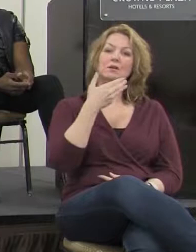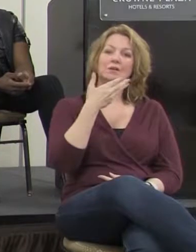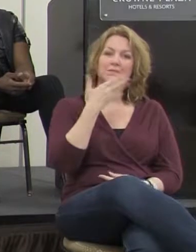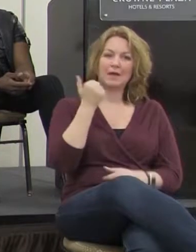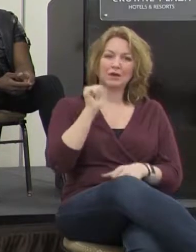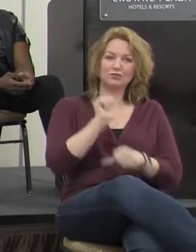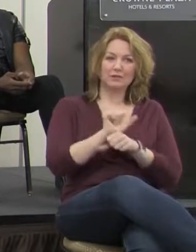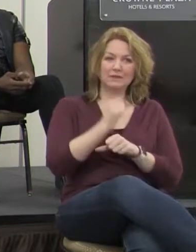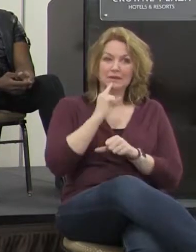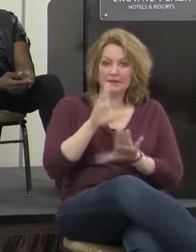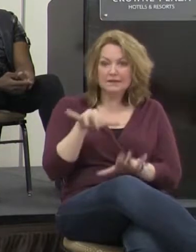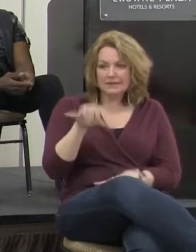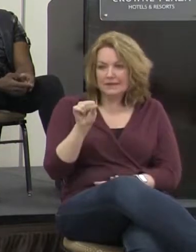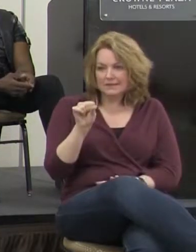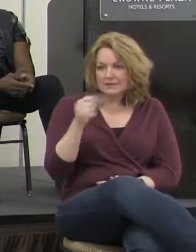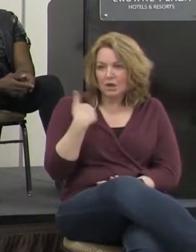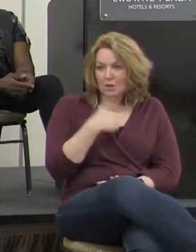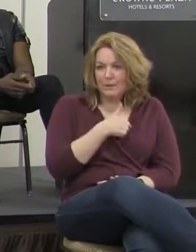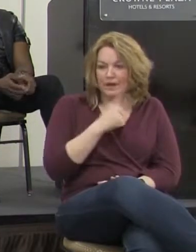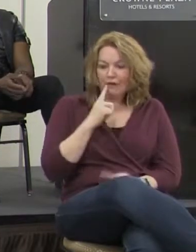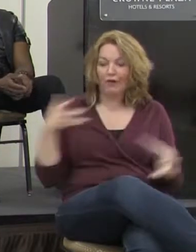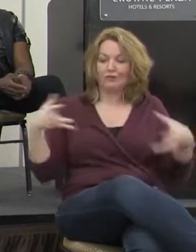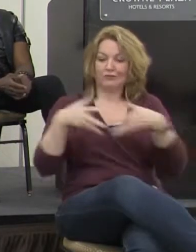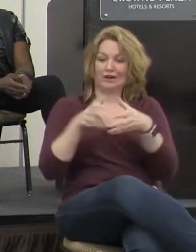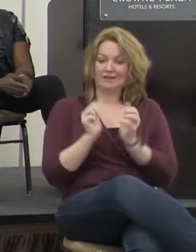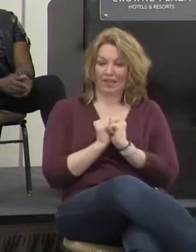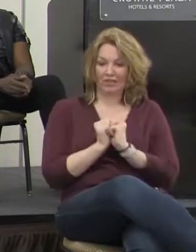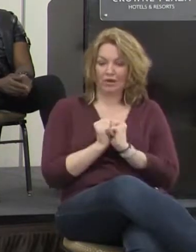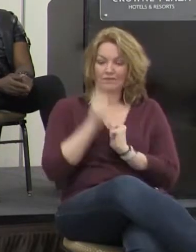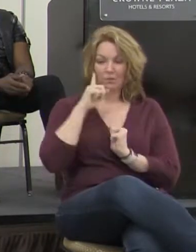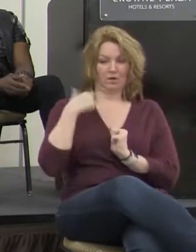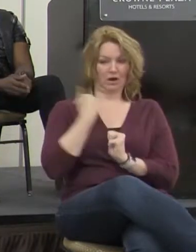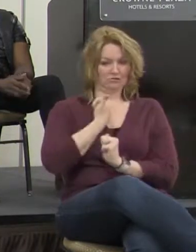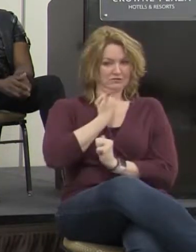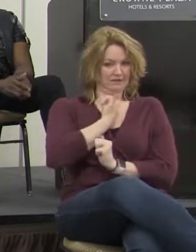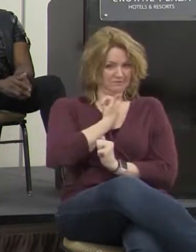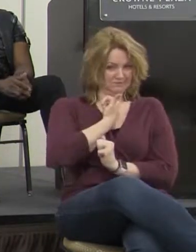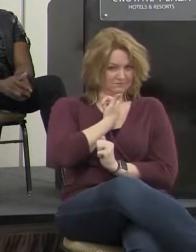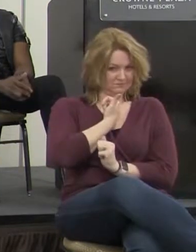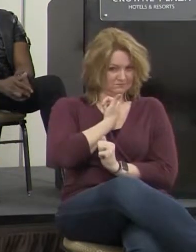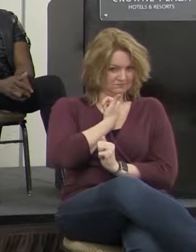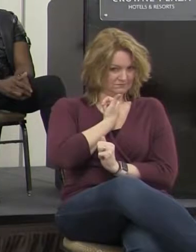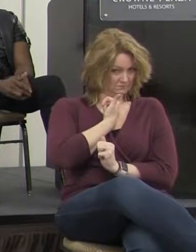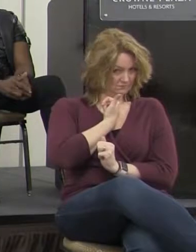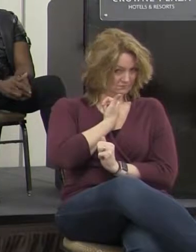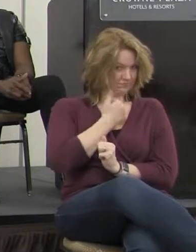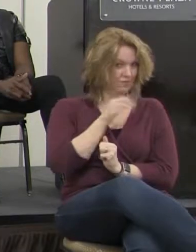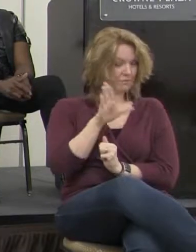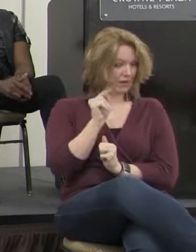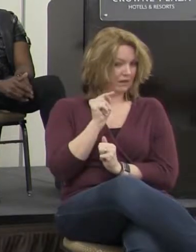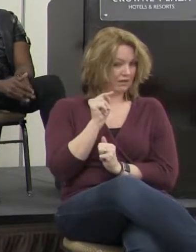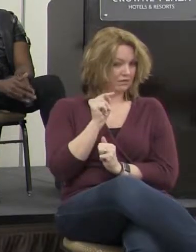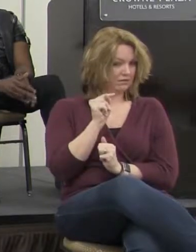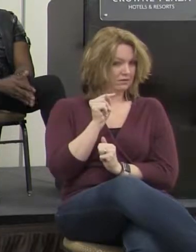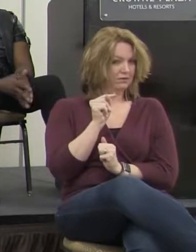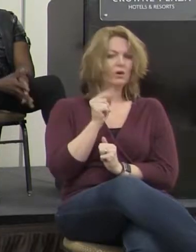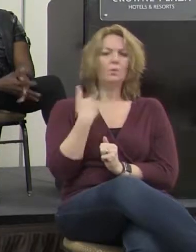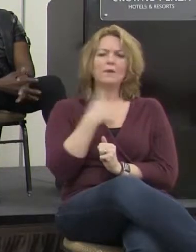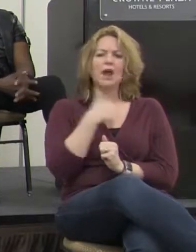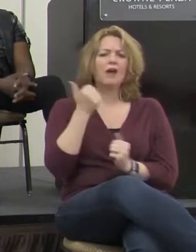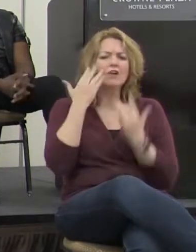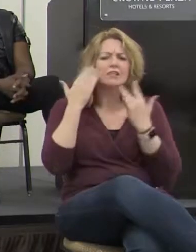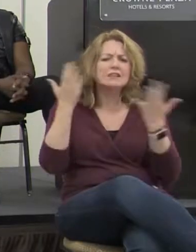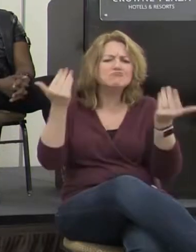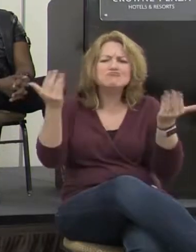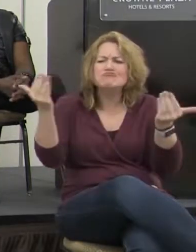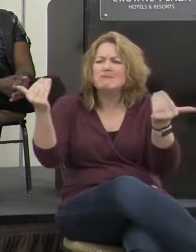everybody, okay, yes, we are gathering together for ourselves, all right, but we are inviting, we are friendly, we